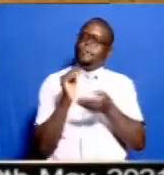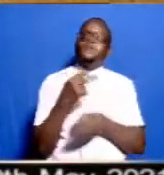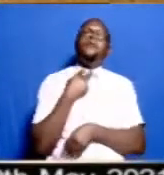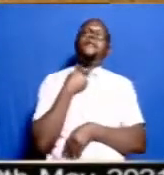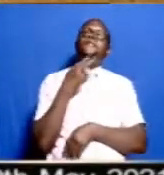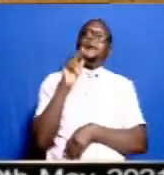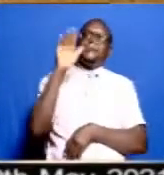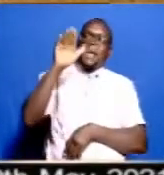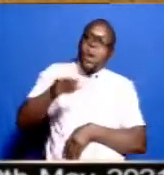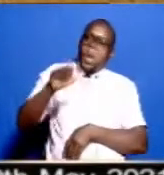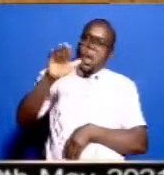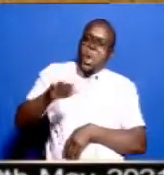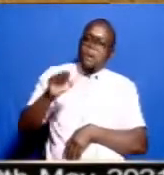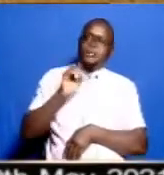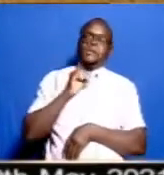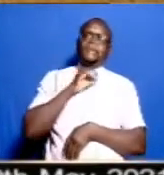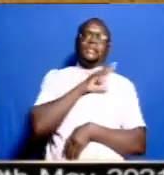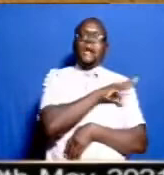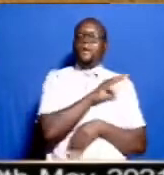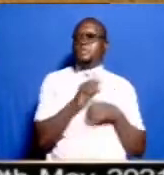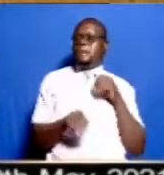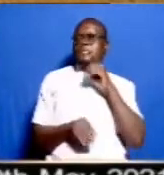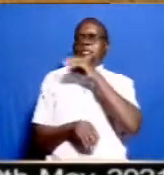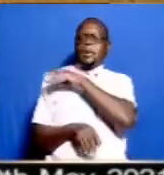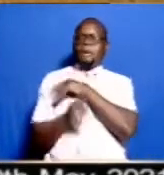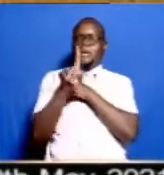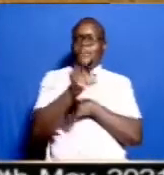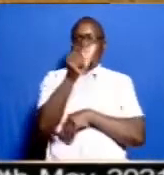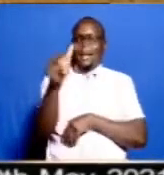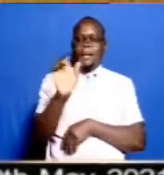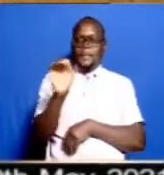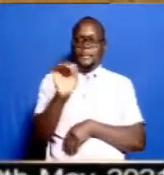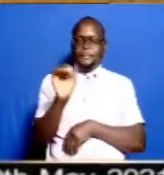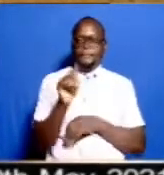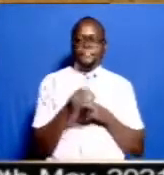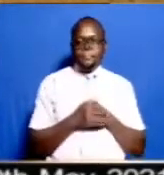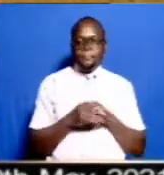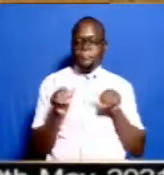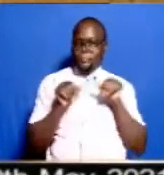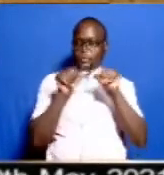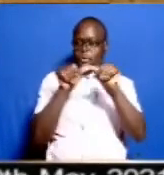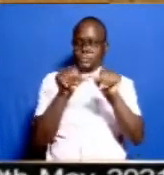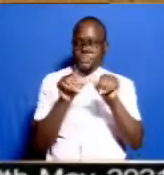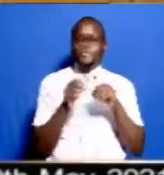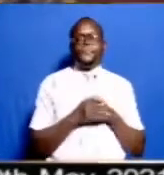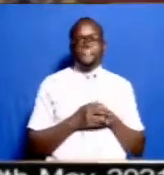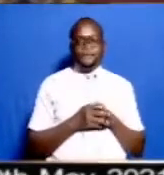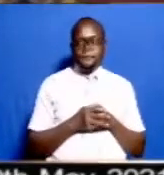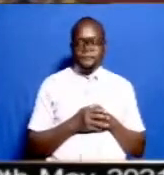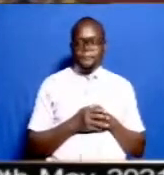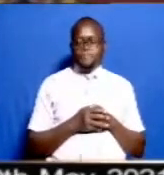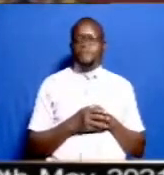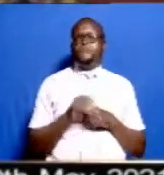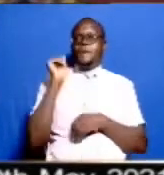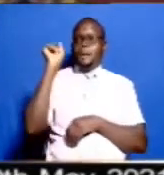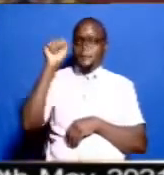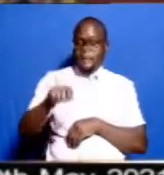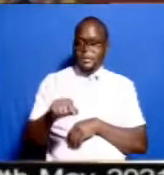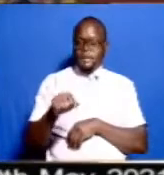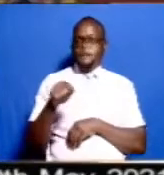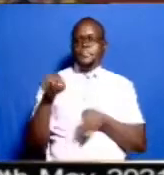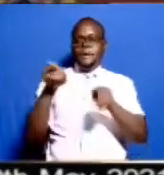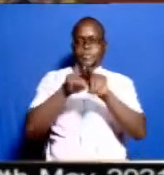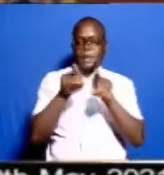manner. Don't shout across at each other. Go on, Honorable Kamket. Yes, Honorable Speaker. And there is also